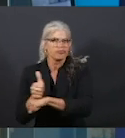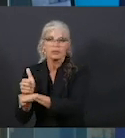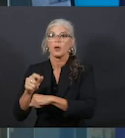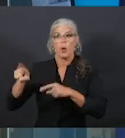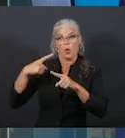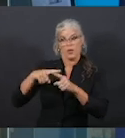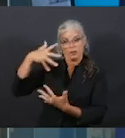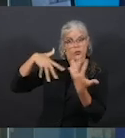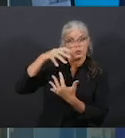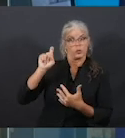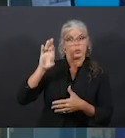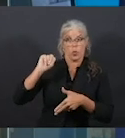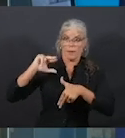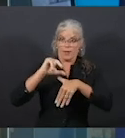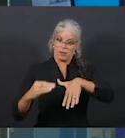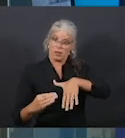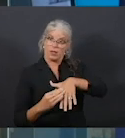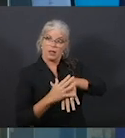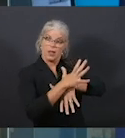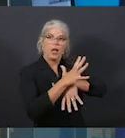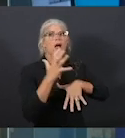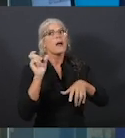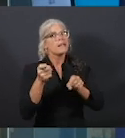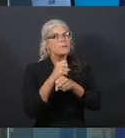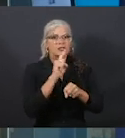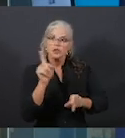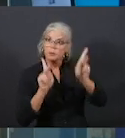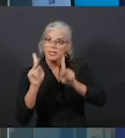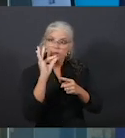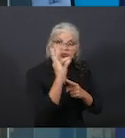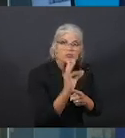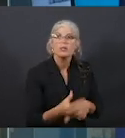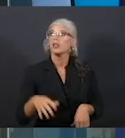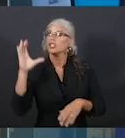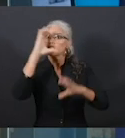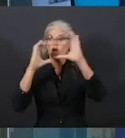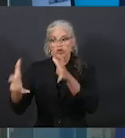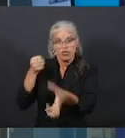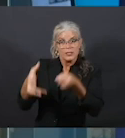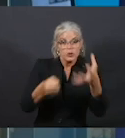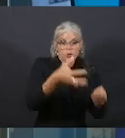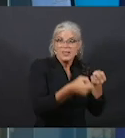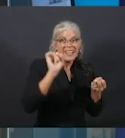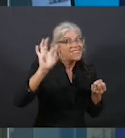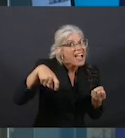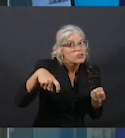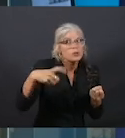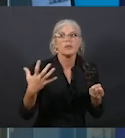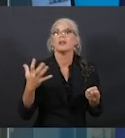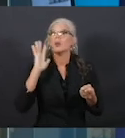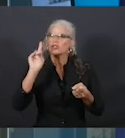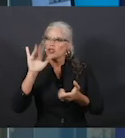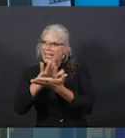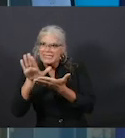of course, we want to make sure people are safe. You want to do search and rescue if needed. We'll be working to clear the roads, of course, but getting that